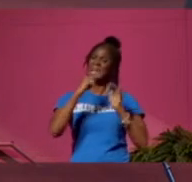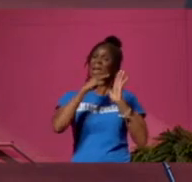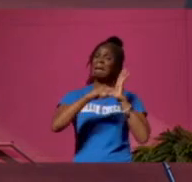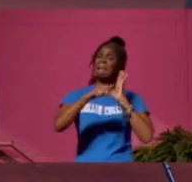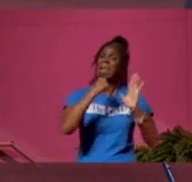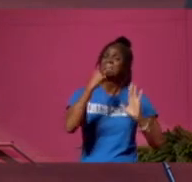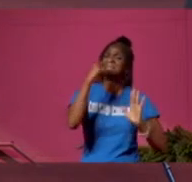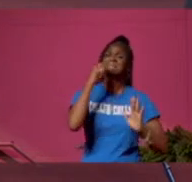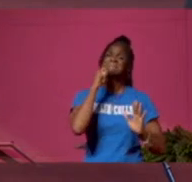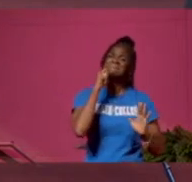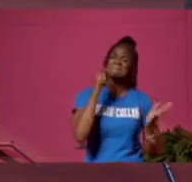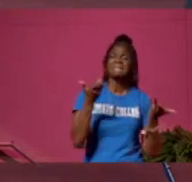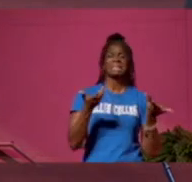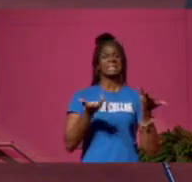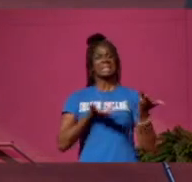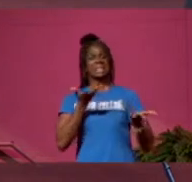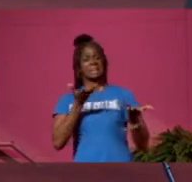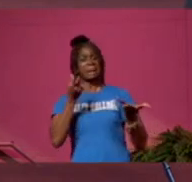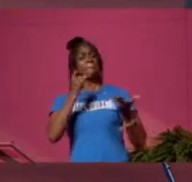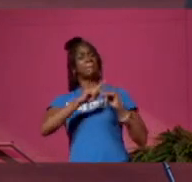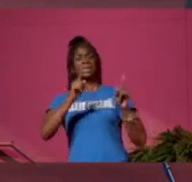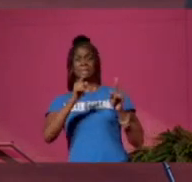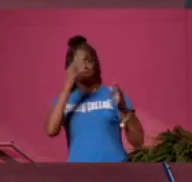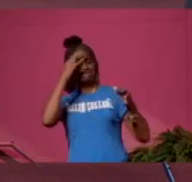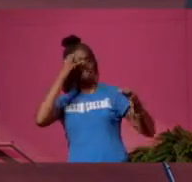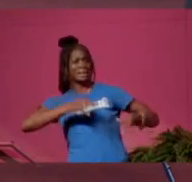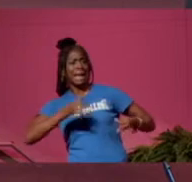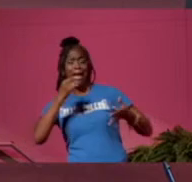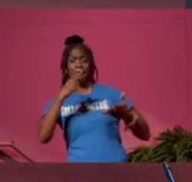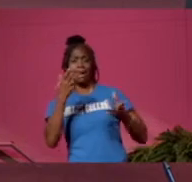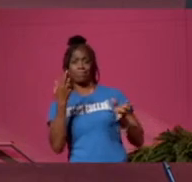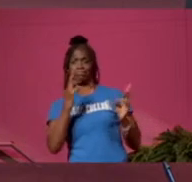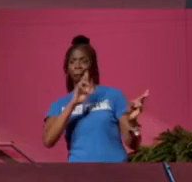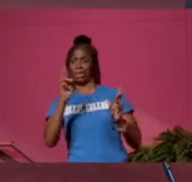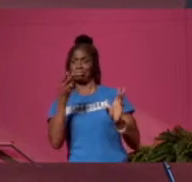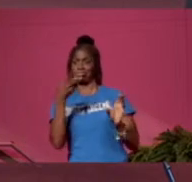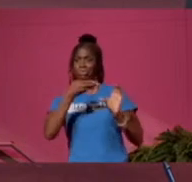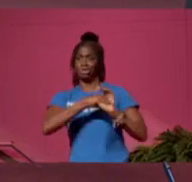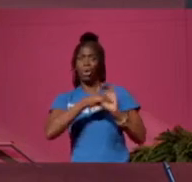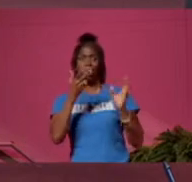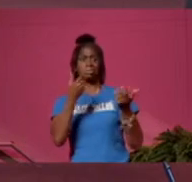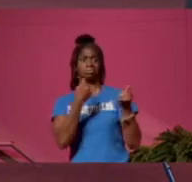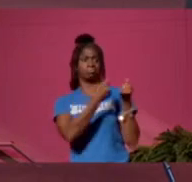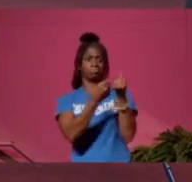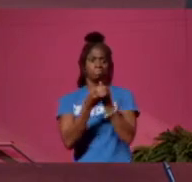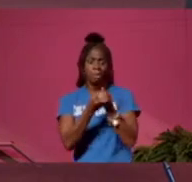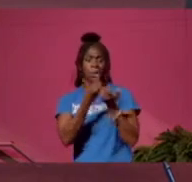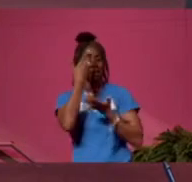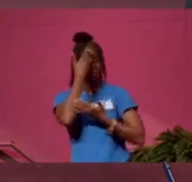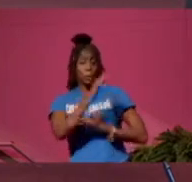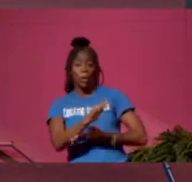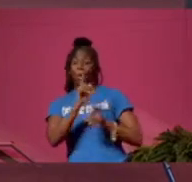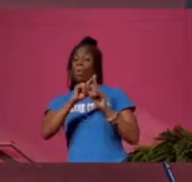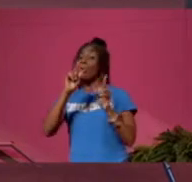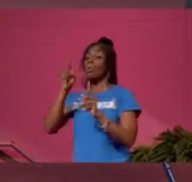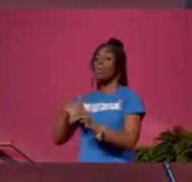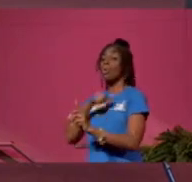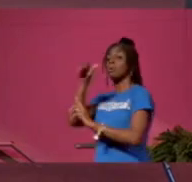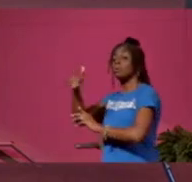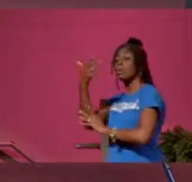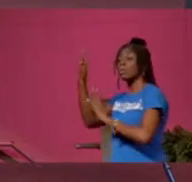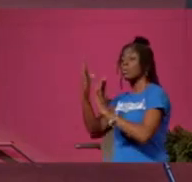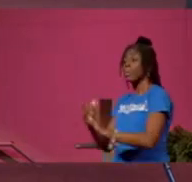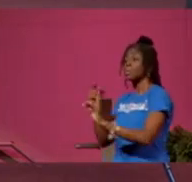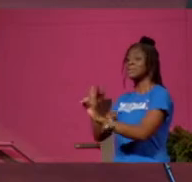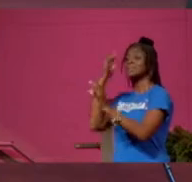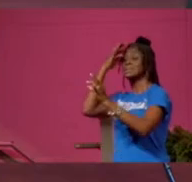be called upon to give your life for the few freedoms that we still enjoy. Somebody else is trying to decide whether or not you're going to go back to